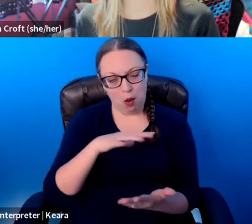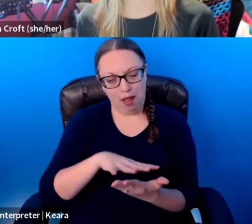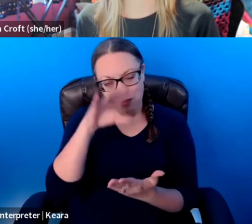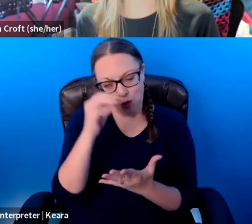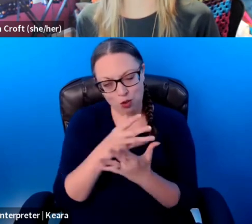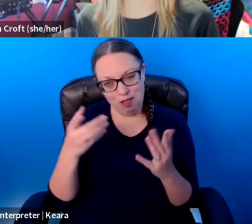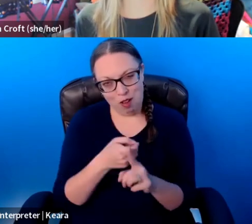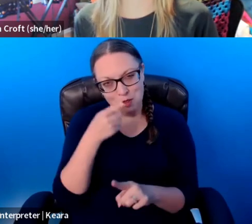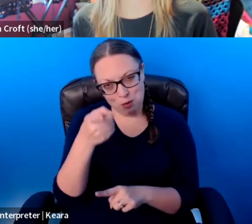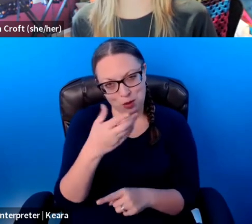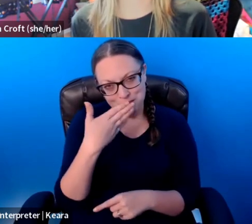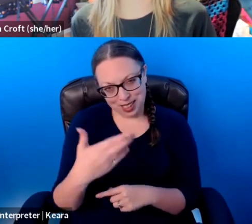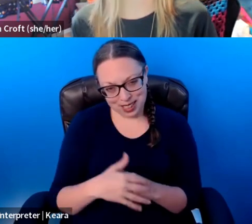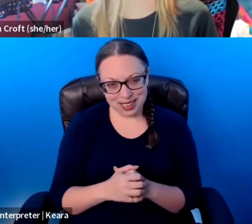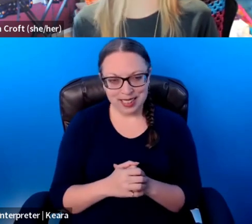too.